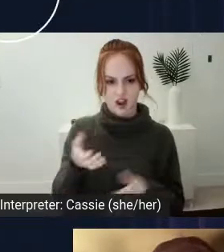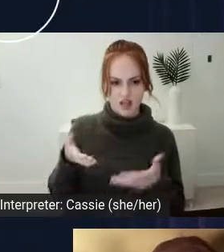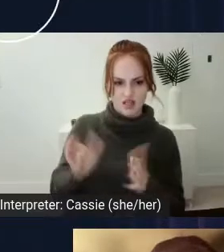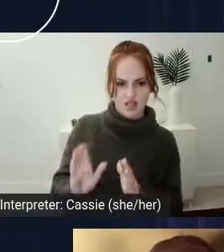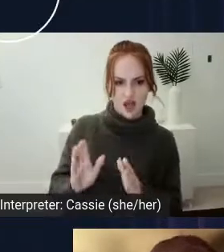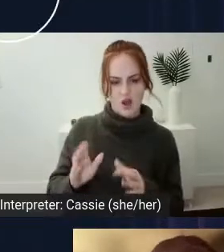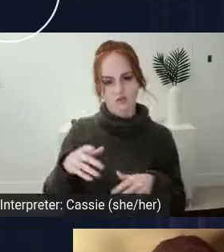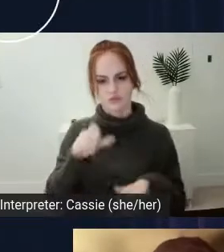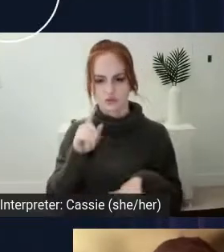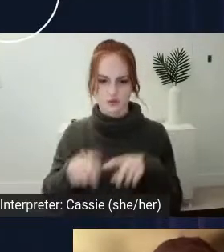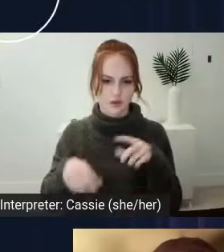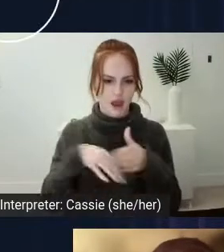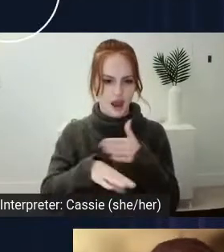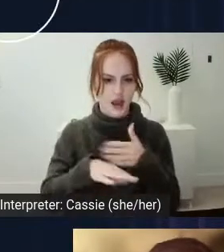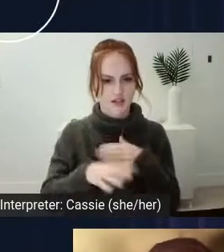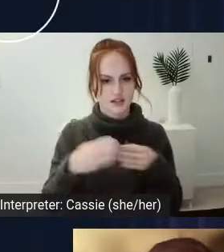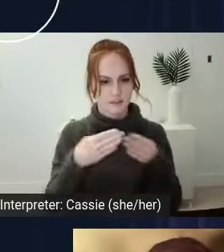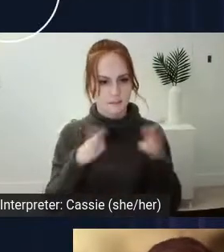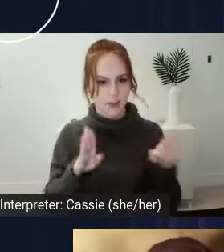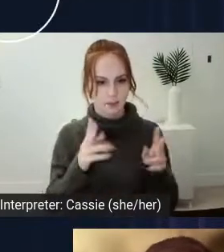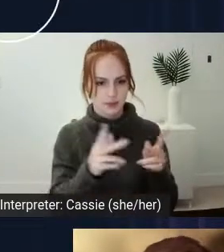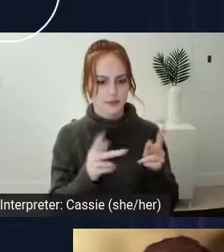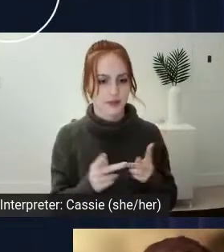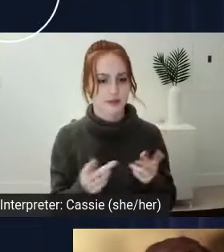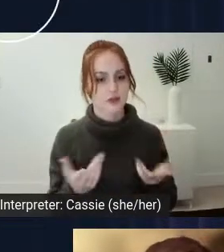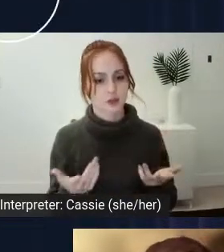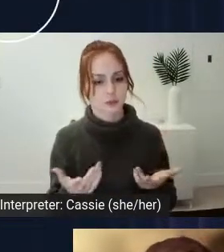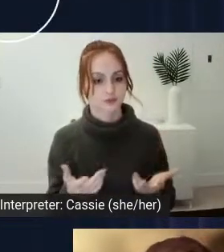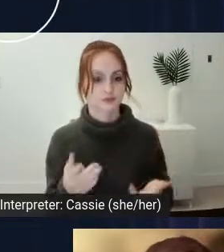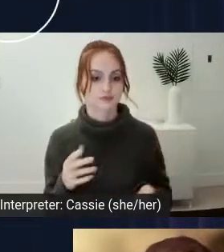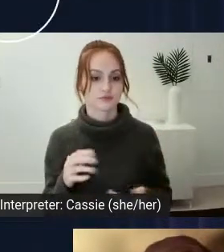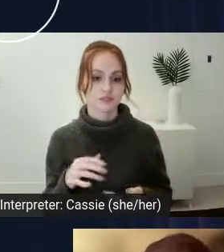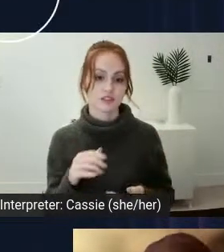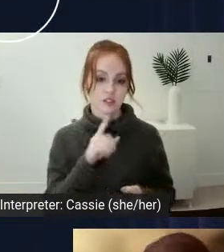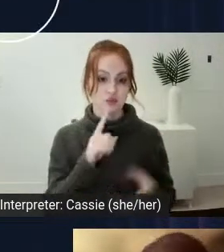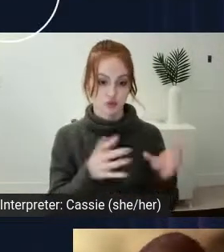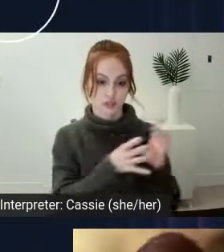as like a arm of misogyny.